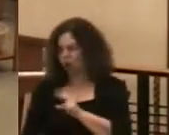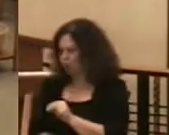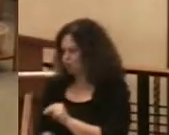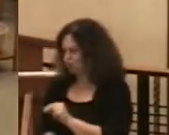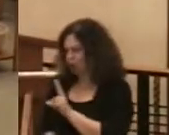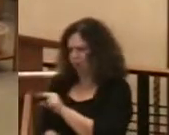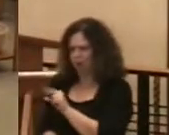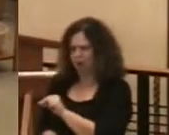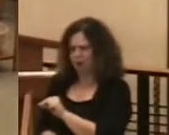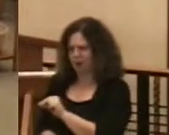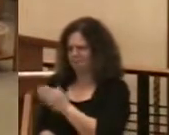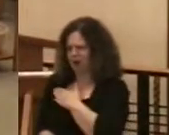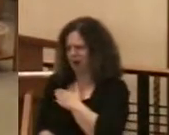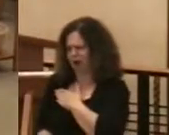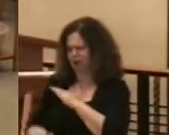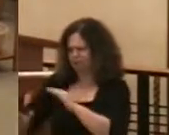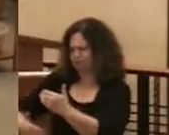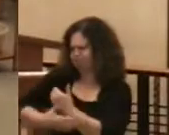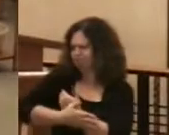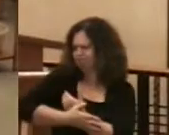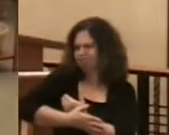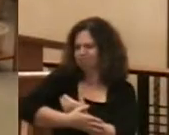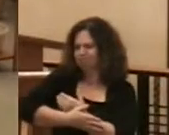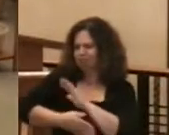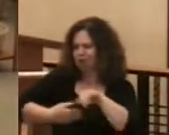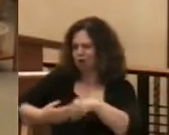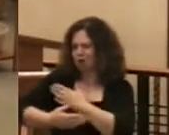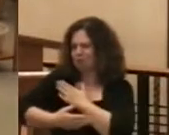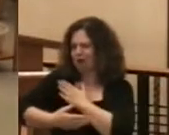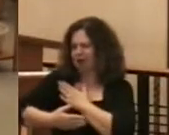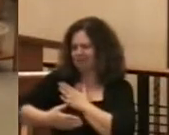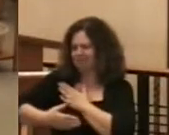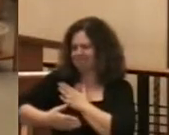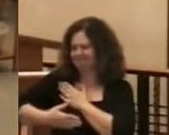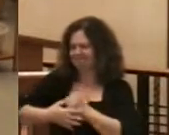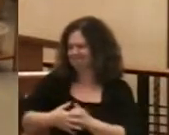These are mine. All mine.